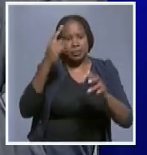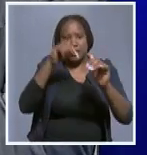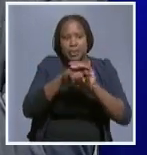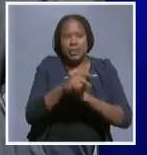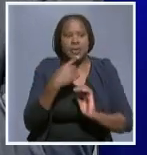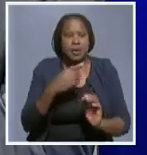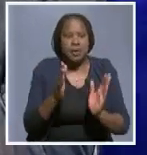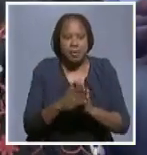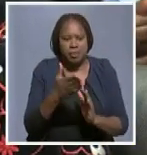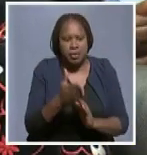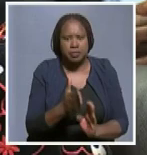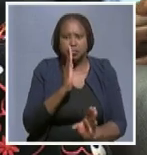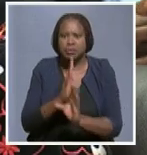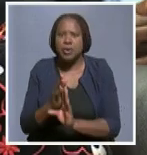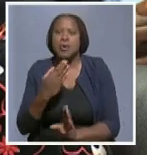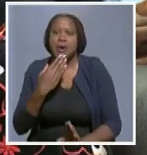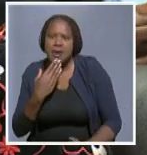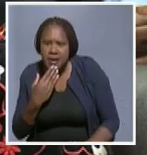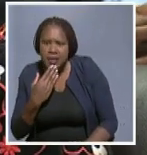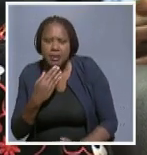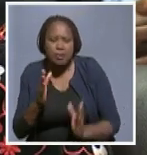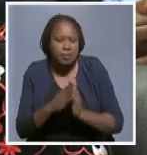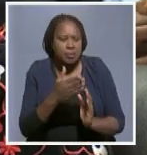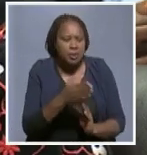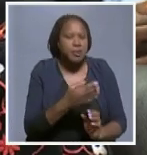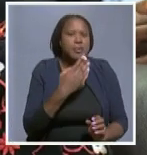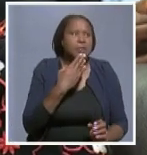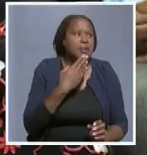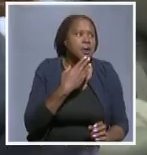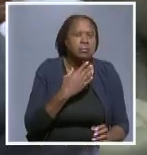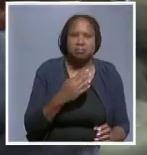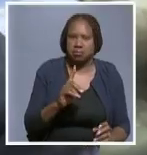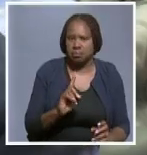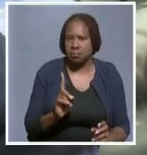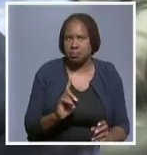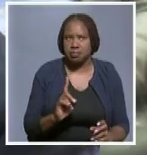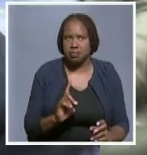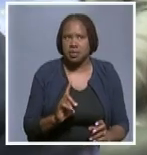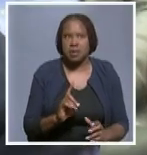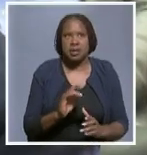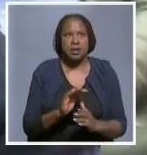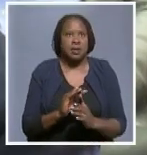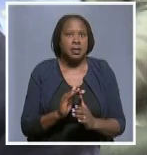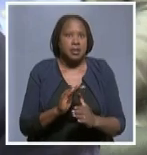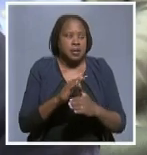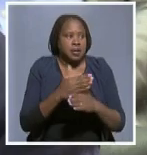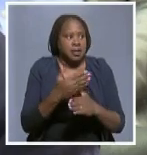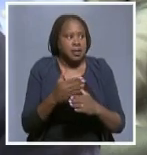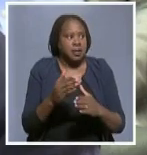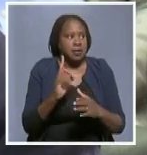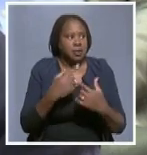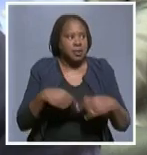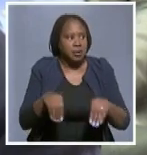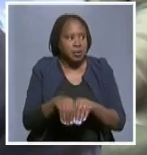this household belongs to Surya Gaumas Gucci, because this is what we already do